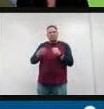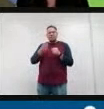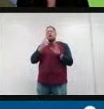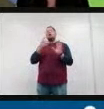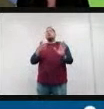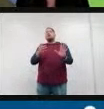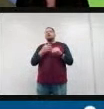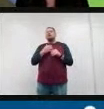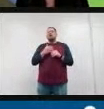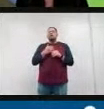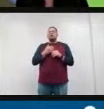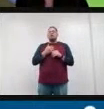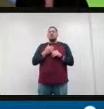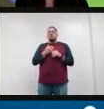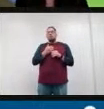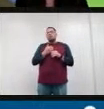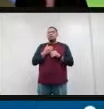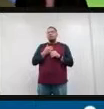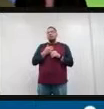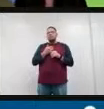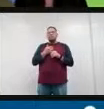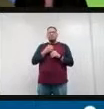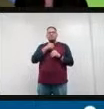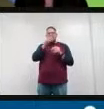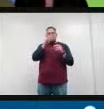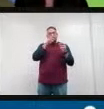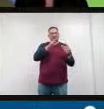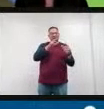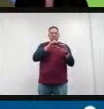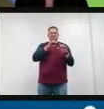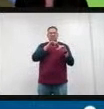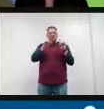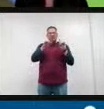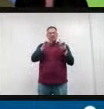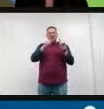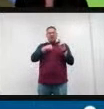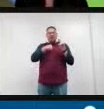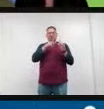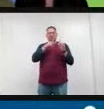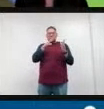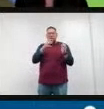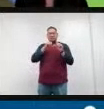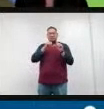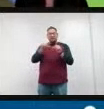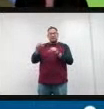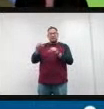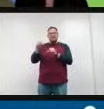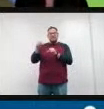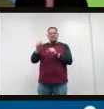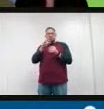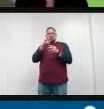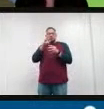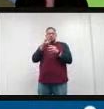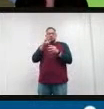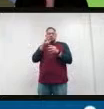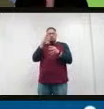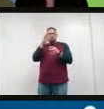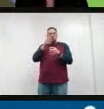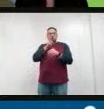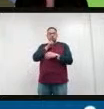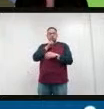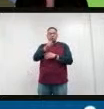will be disrespectful, but I need to have the ability to speak truth to power and have courageous conversation within the